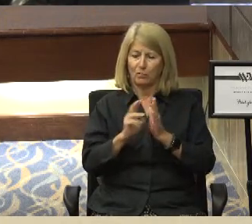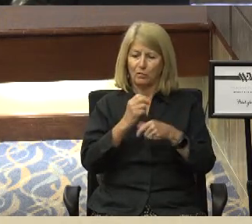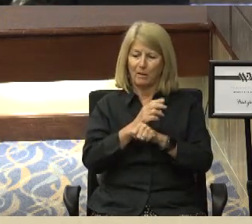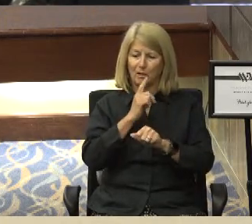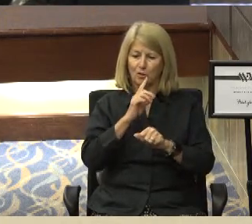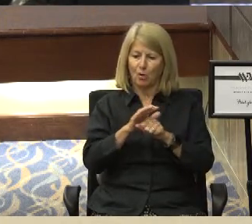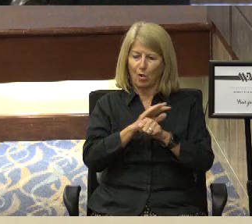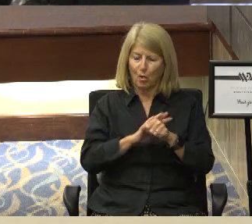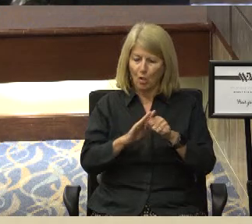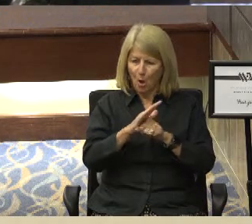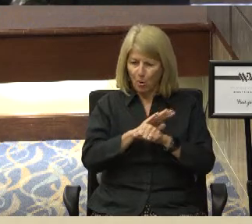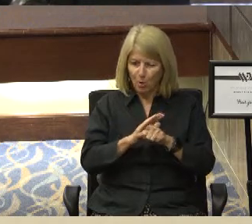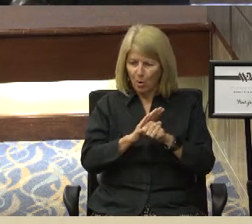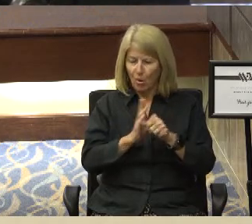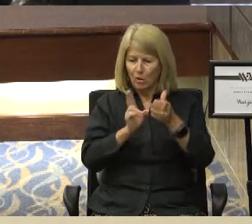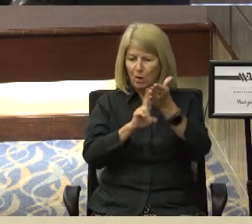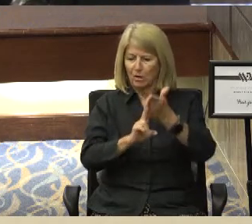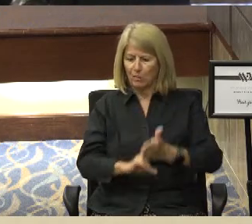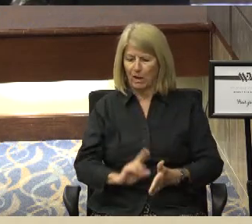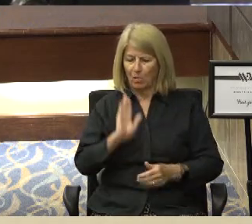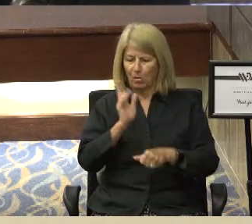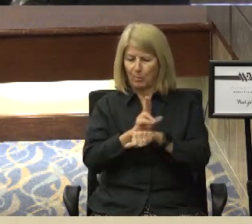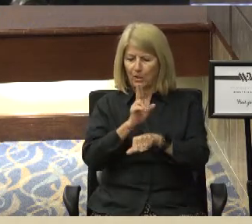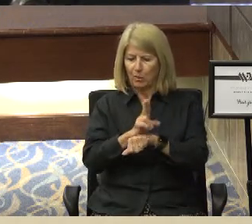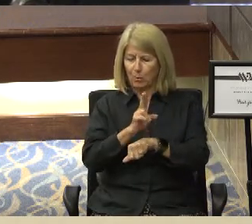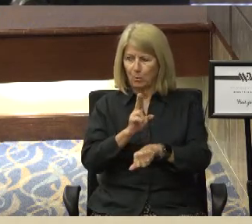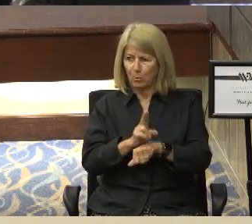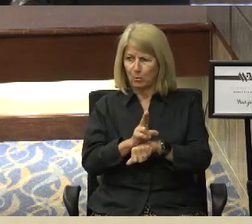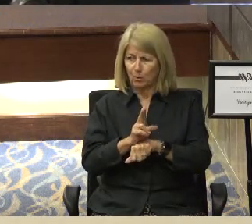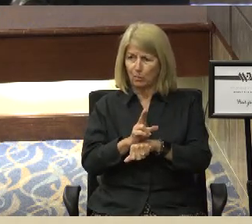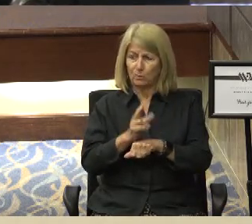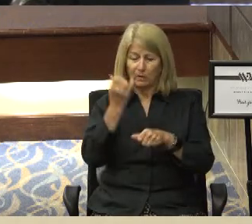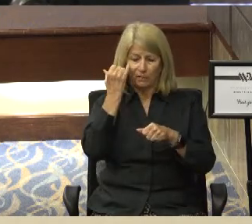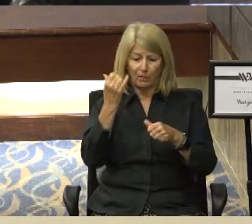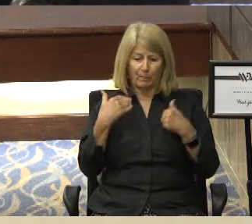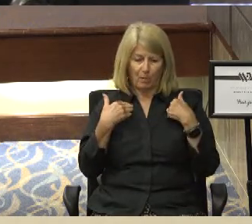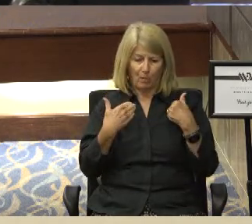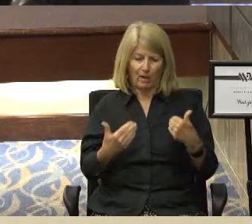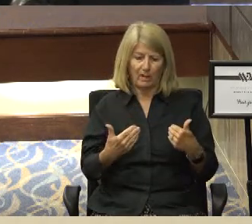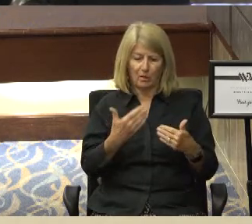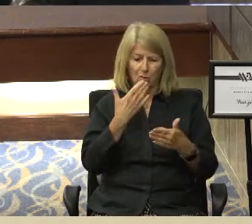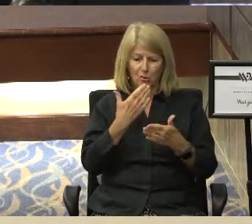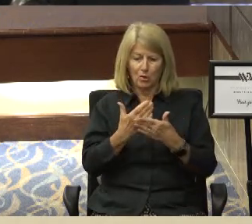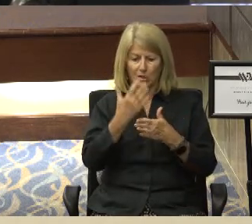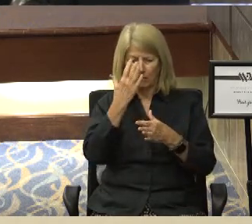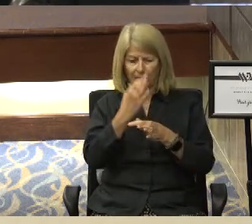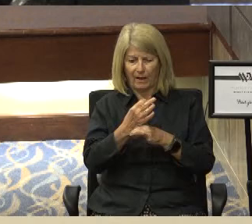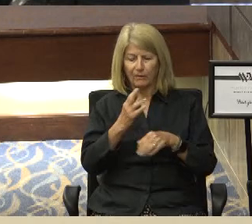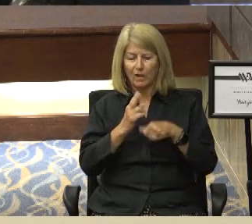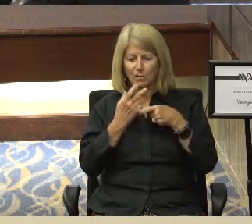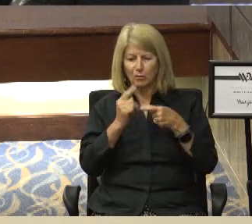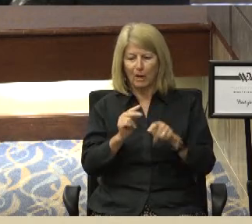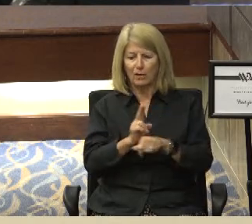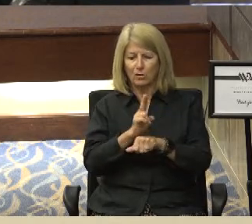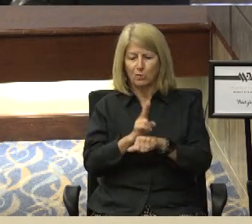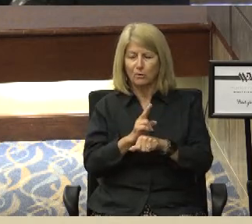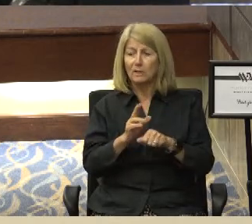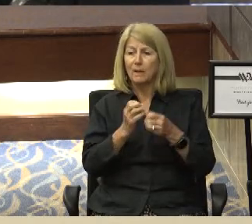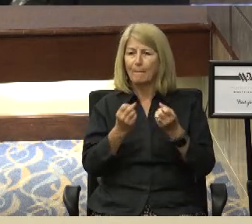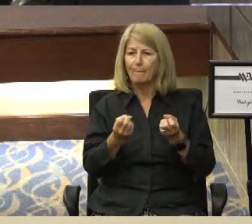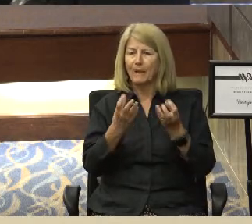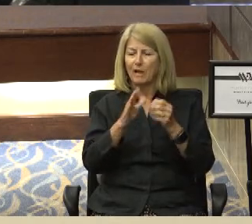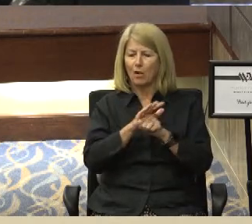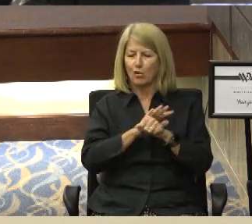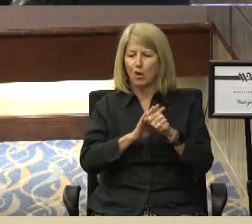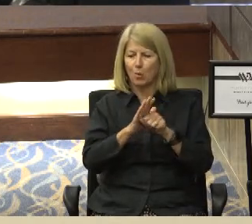contractors are being utilized, and wanted to see if y'all would be willing in good faith to try to utilize as many local contractors and